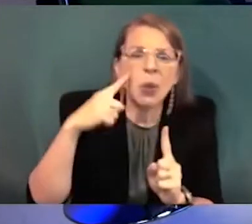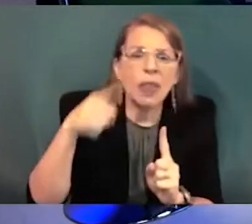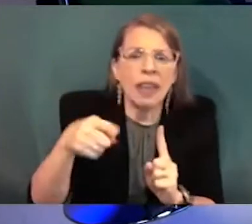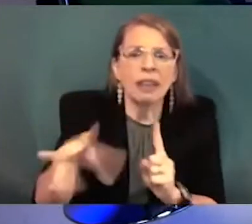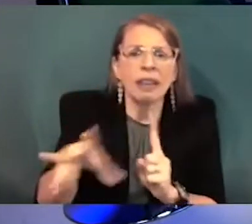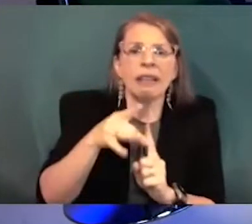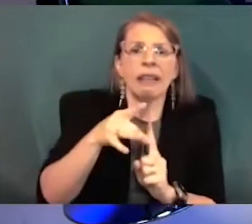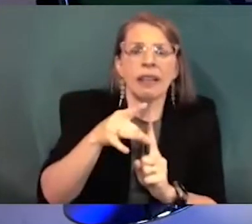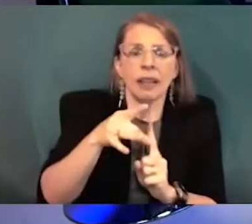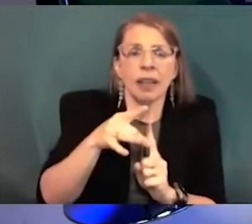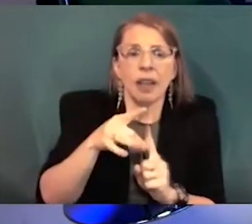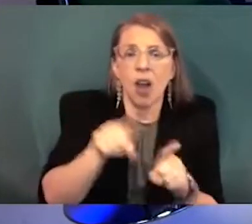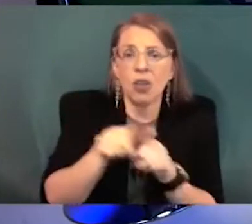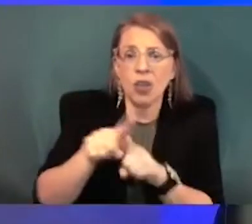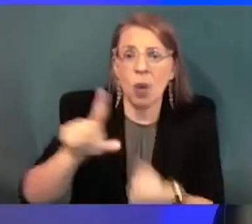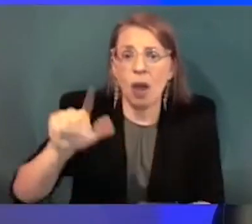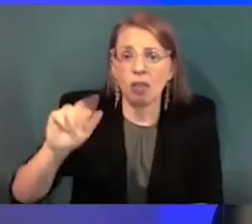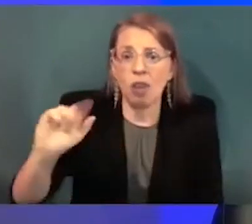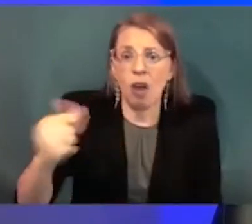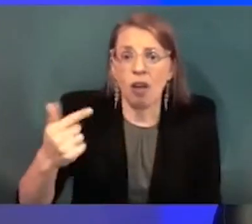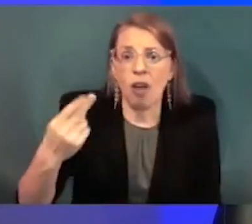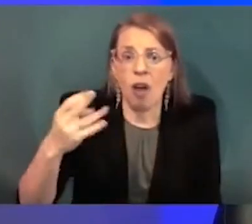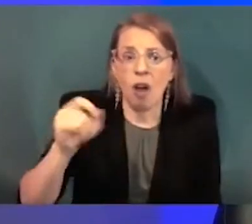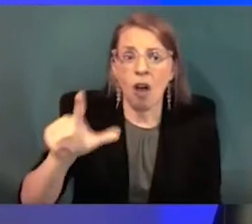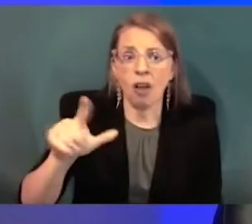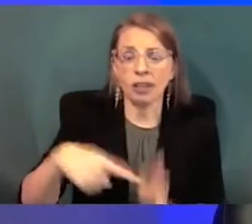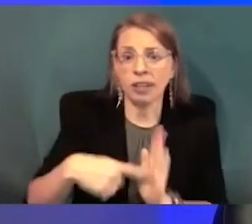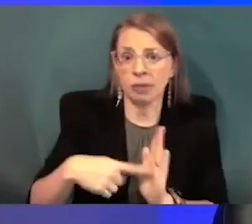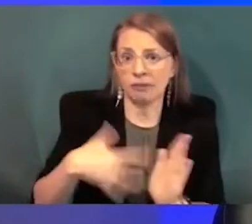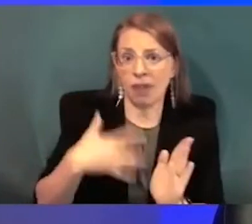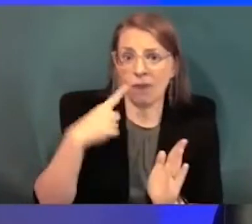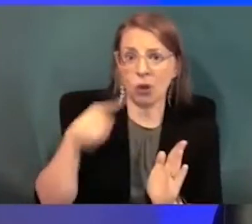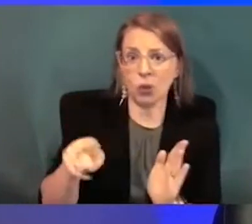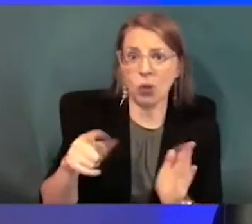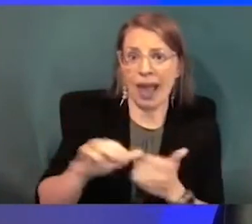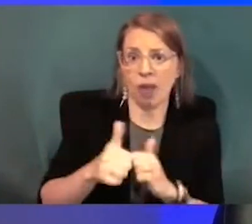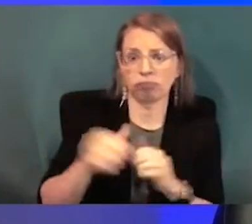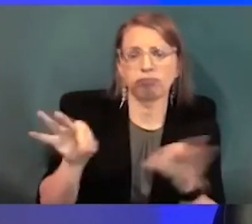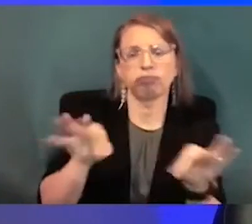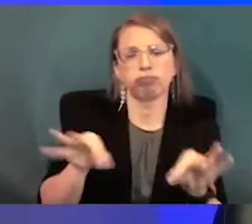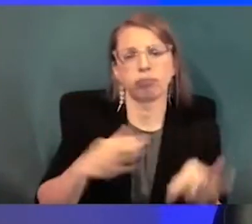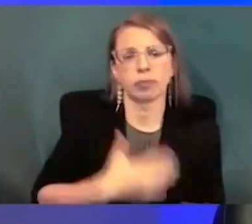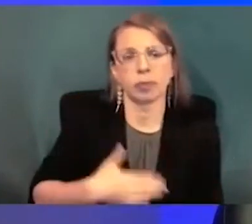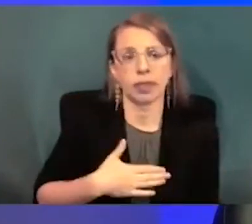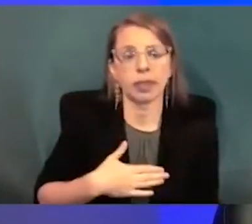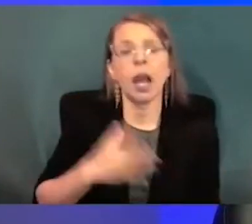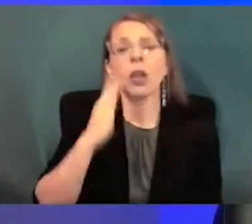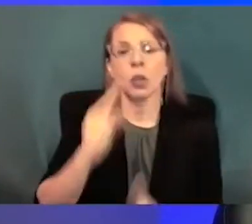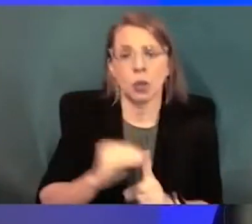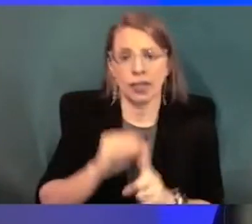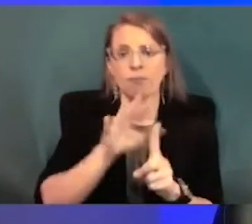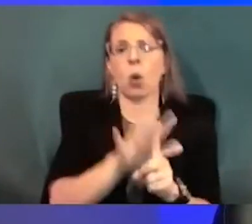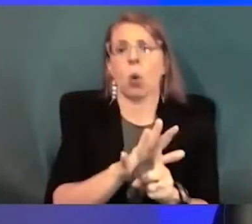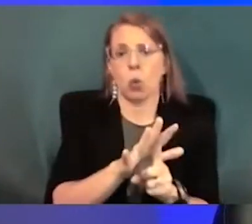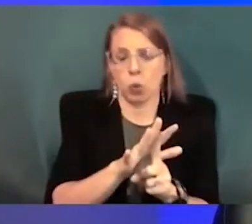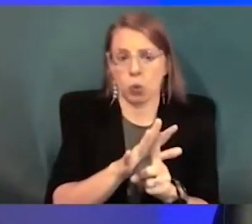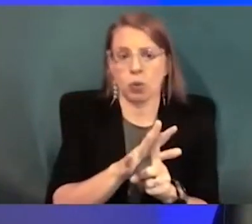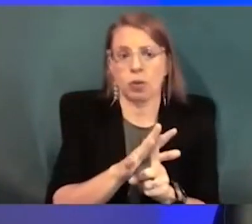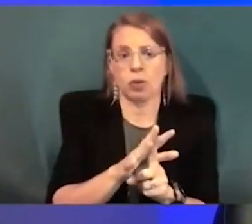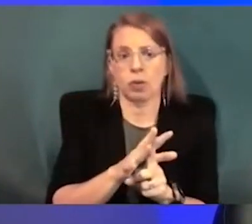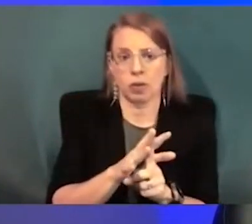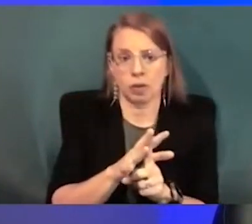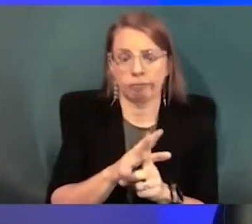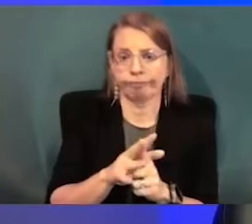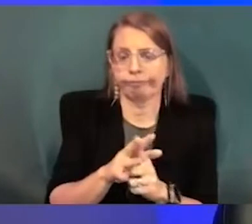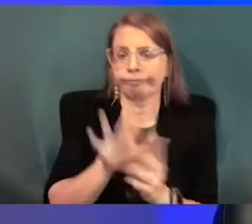what long haul syndrome has meant for you. Okay. So I knew I had been exposed. I was in close contact